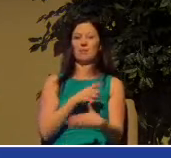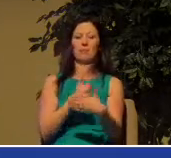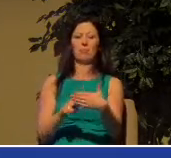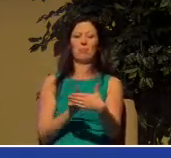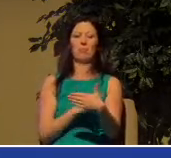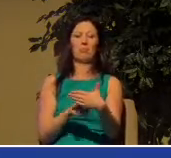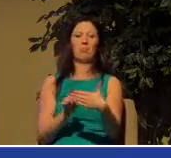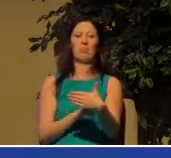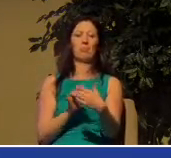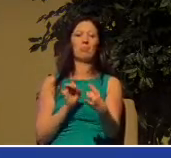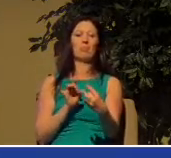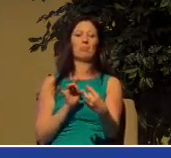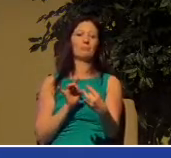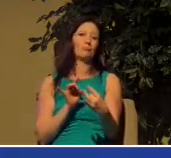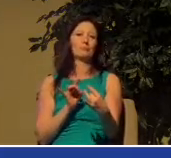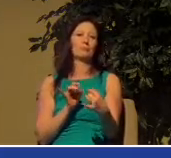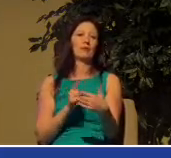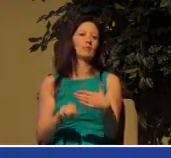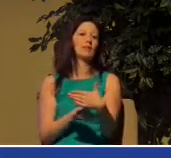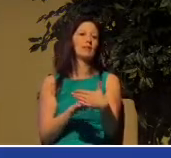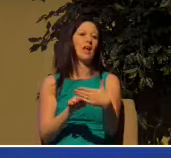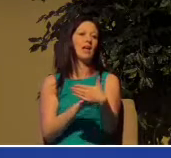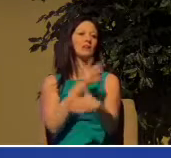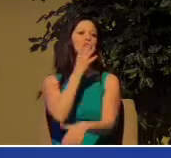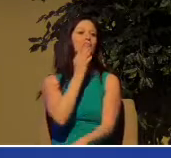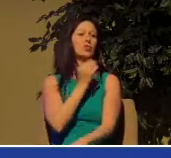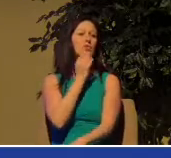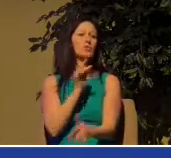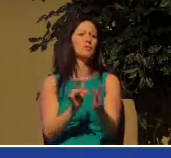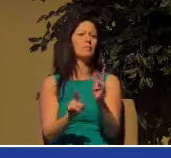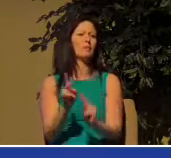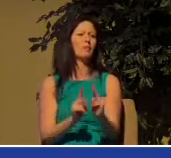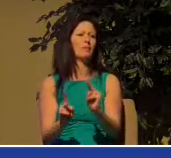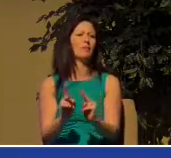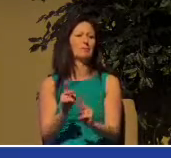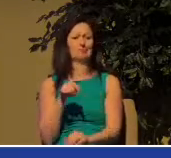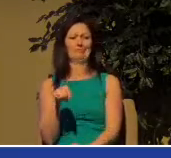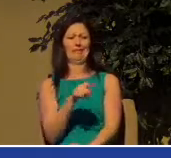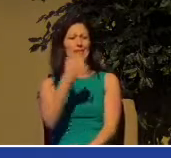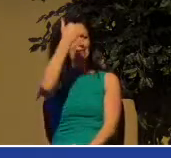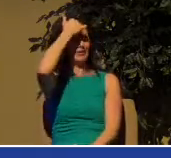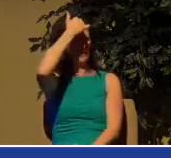of the Jewish people and say, what a bunch of dummies, why didn't they get it?